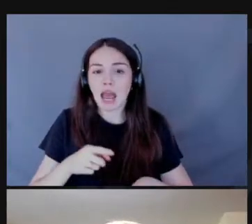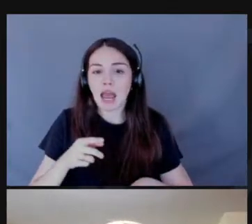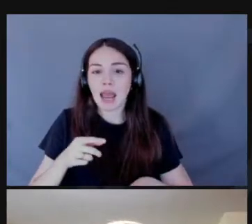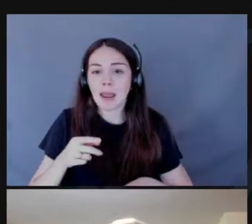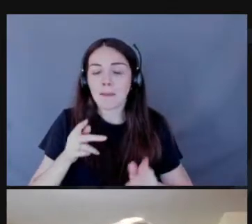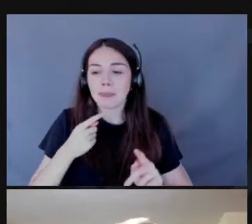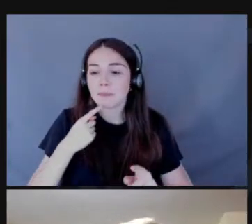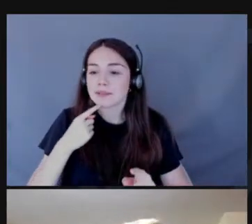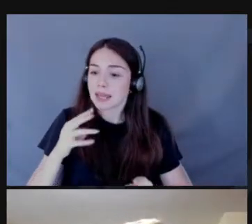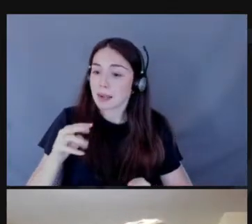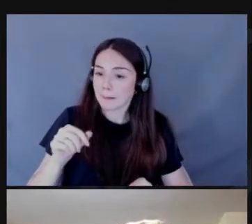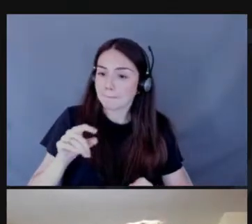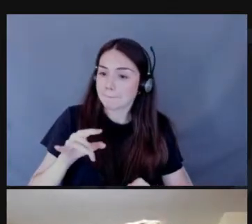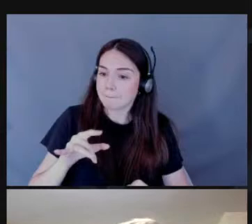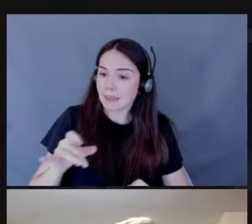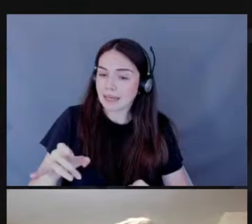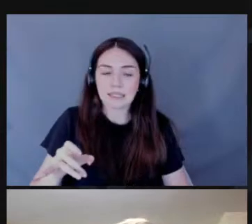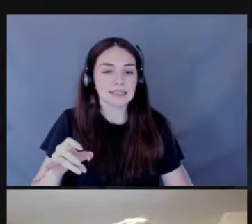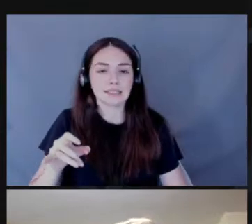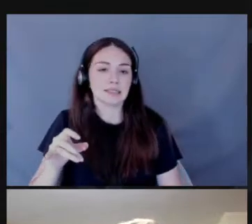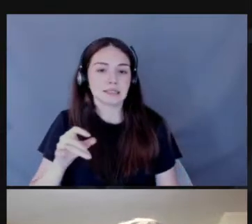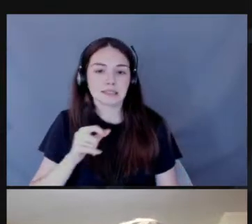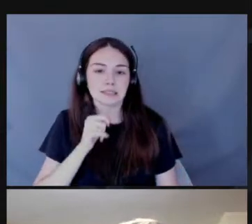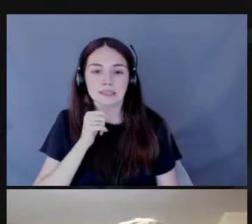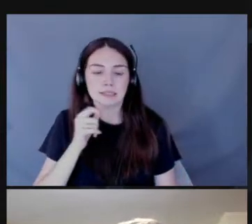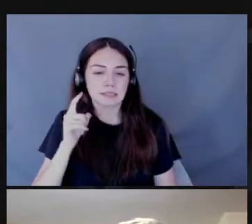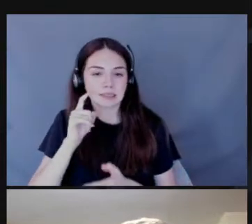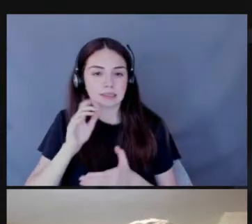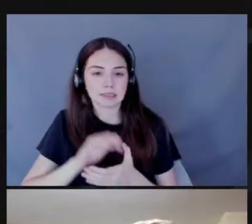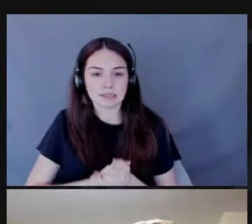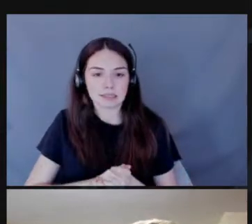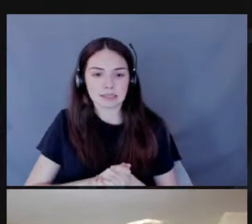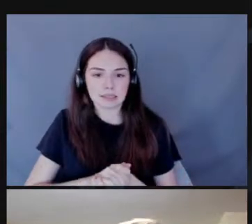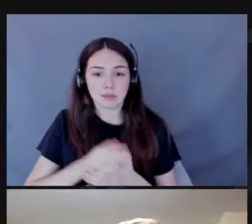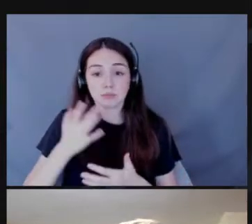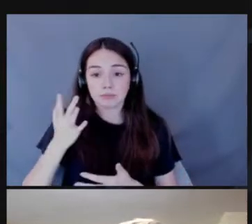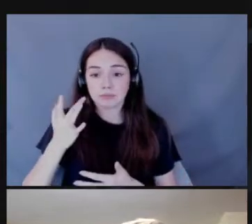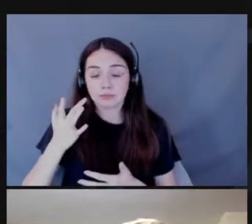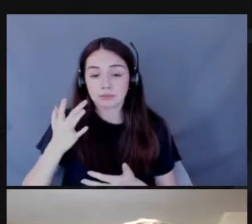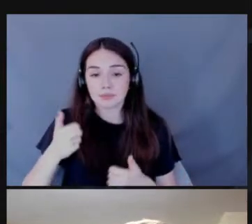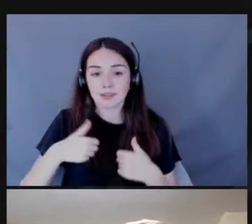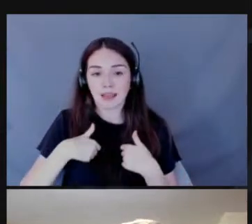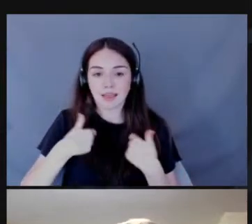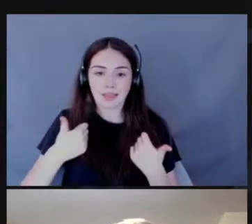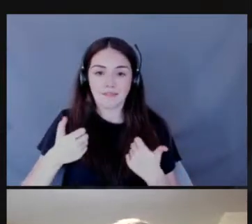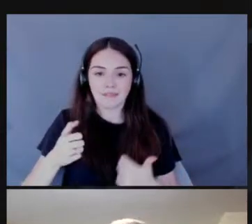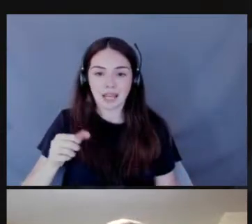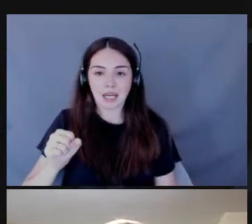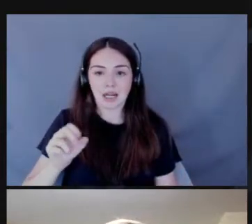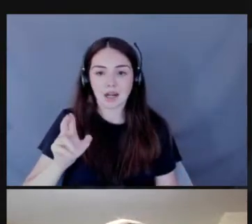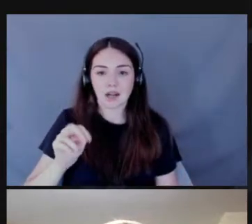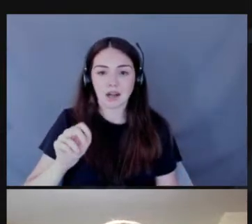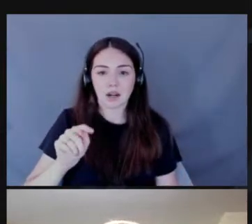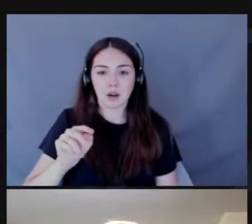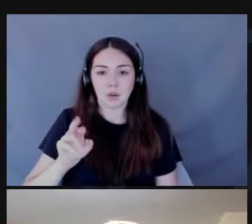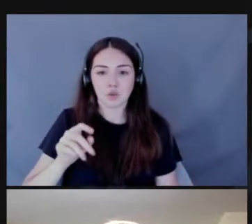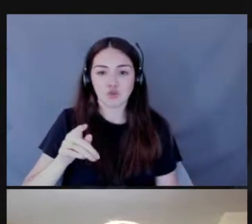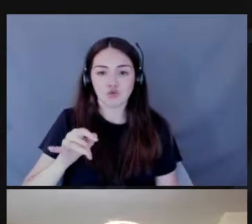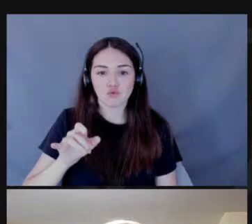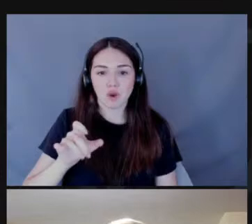they didn't believe that. Because manatees live in tropical waters or subtropical waters. They are